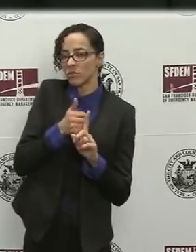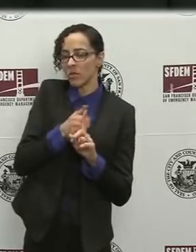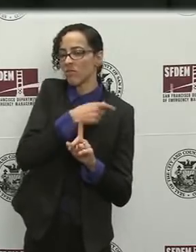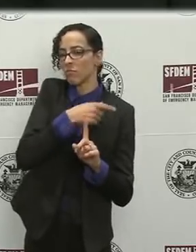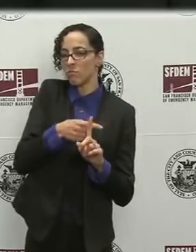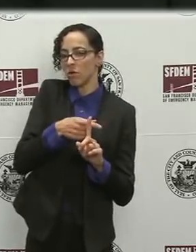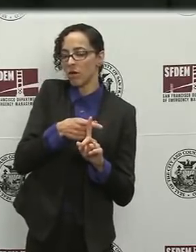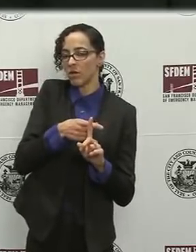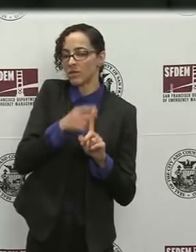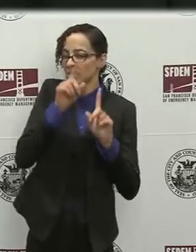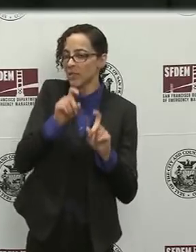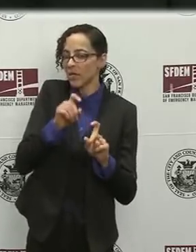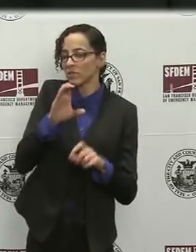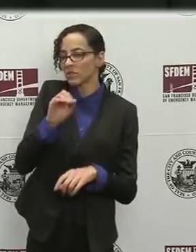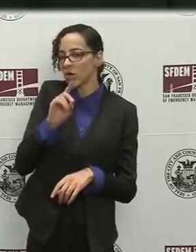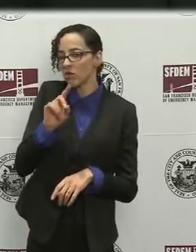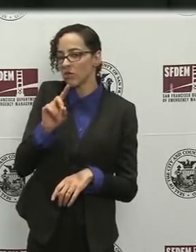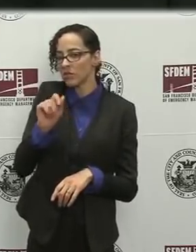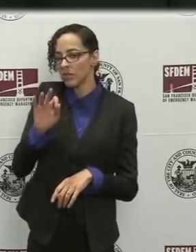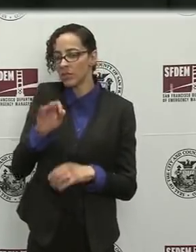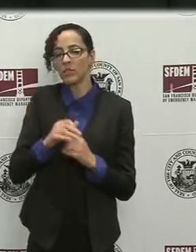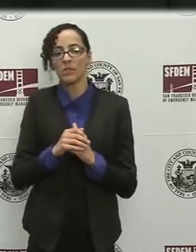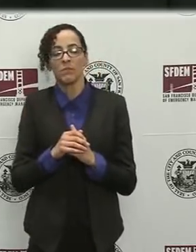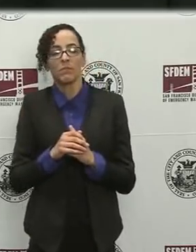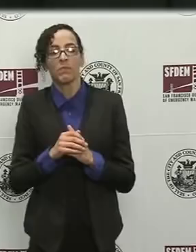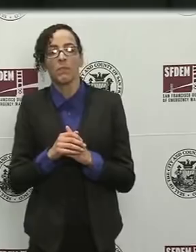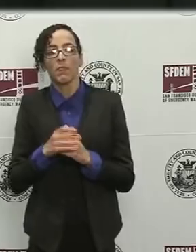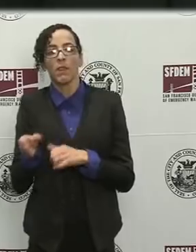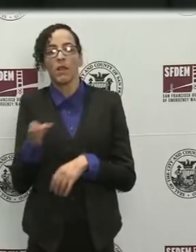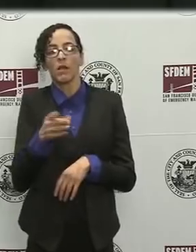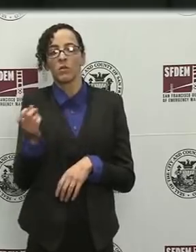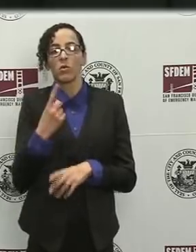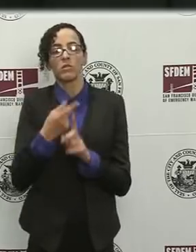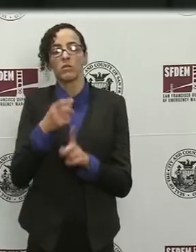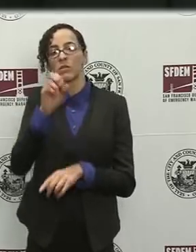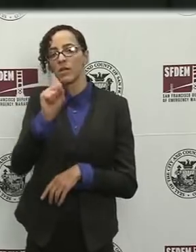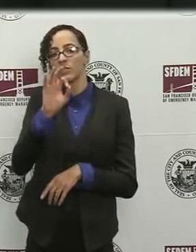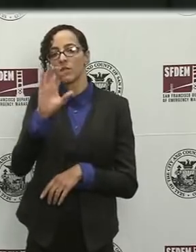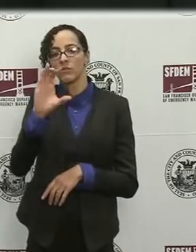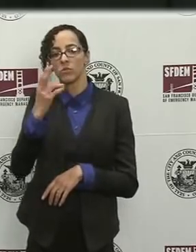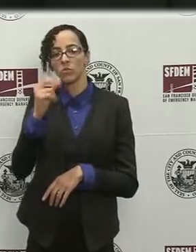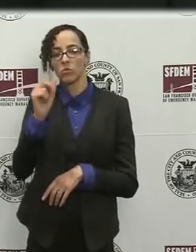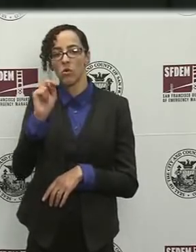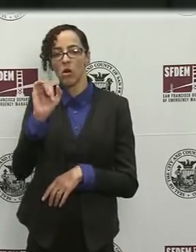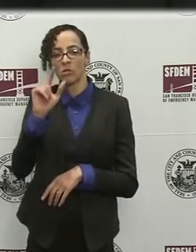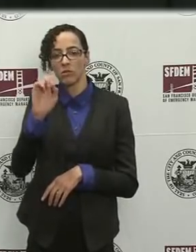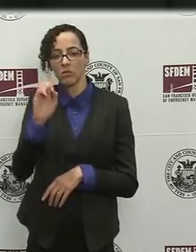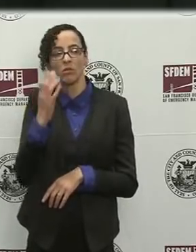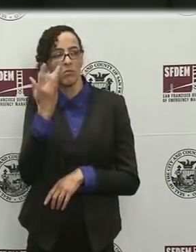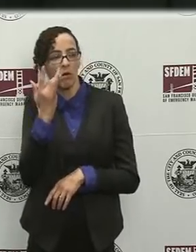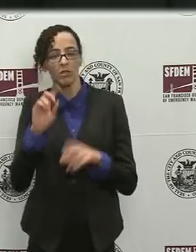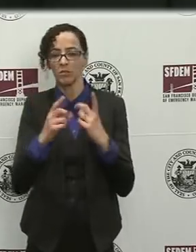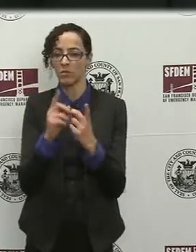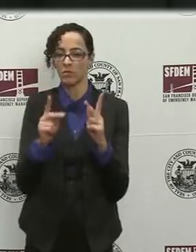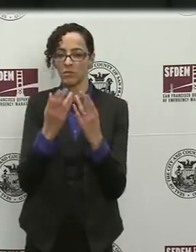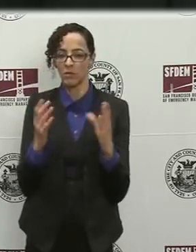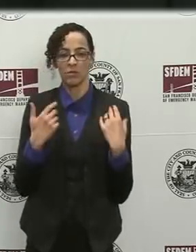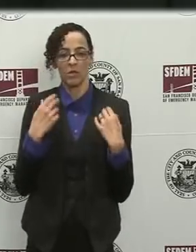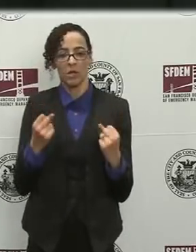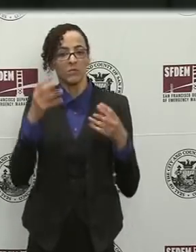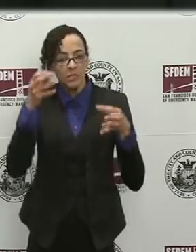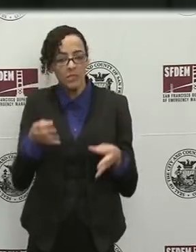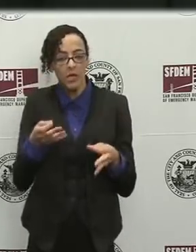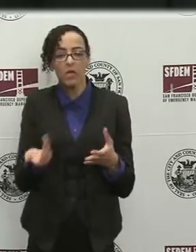Question from Trisha Tandandi of the San Francisco Chronicle. Why has the Department of Public Health decided to retest patients and staff